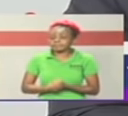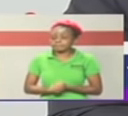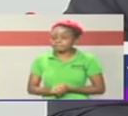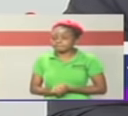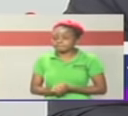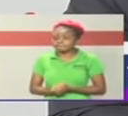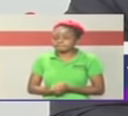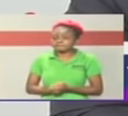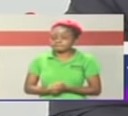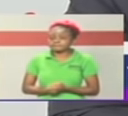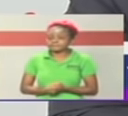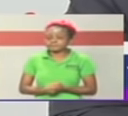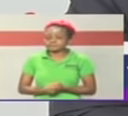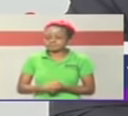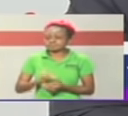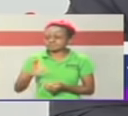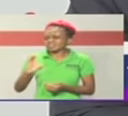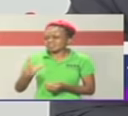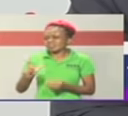CL Communications.